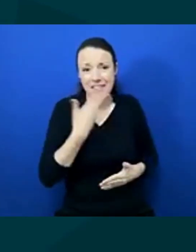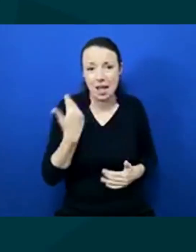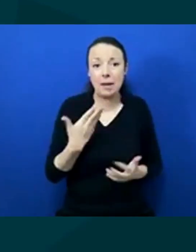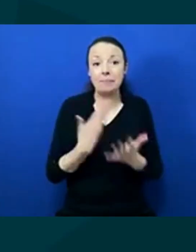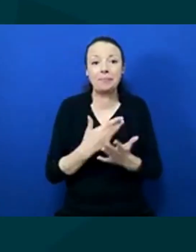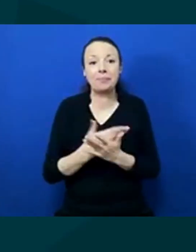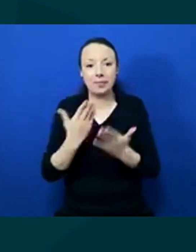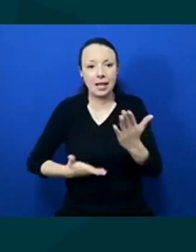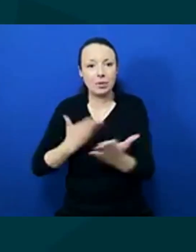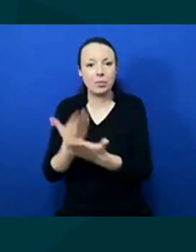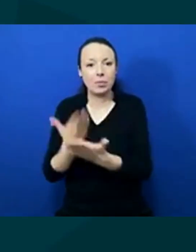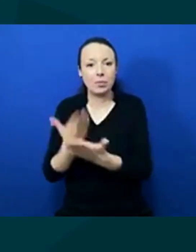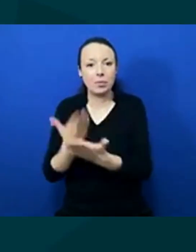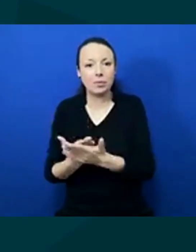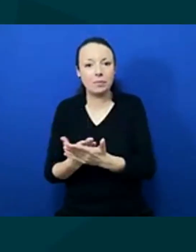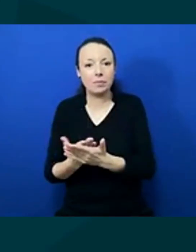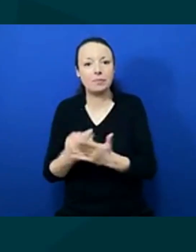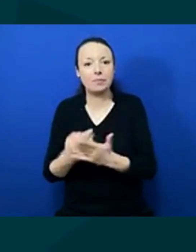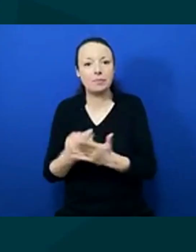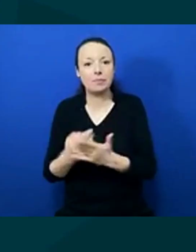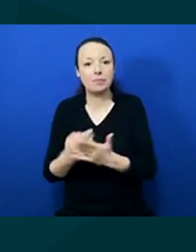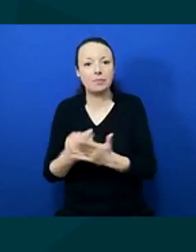what was proposed to them